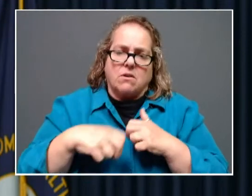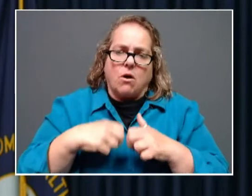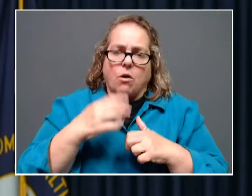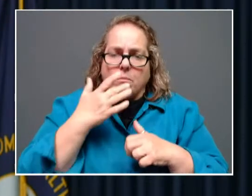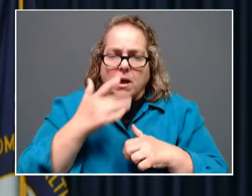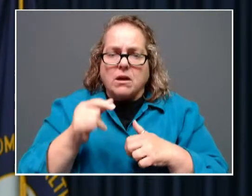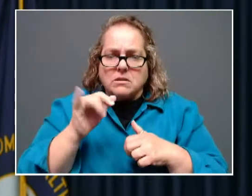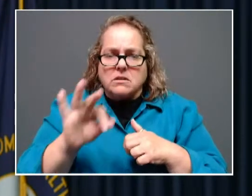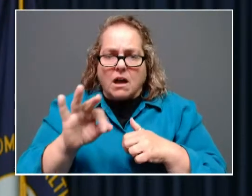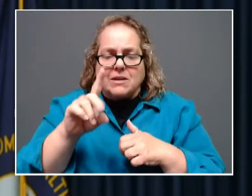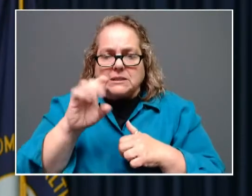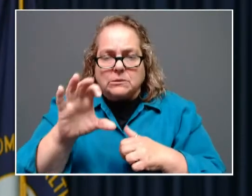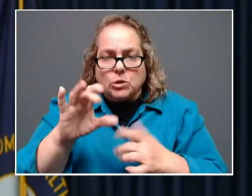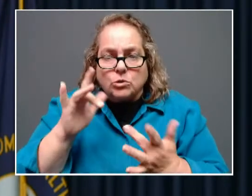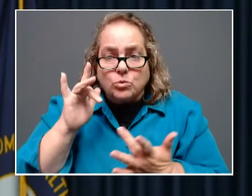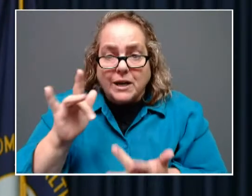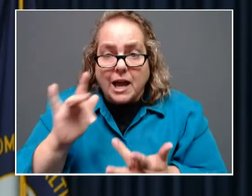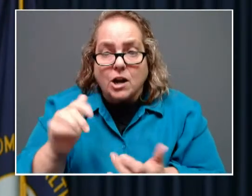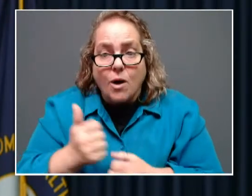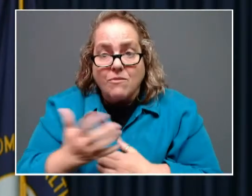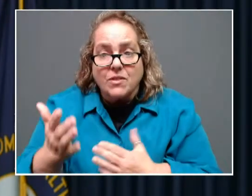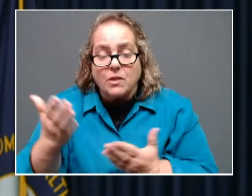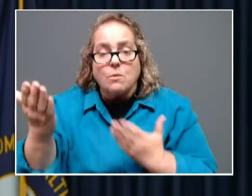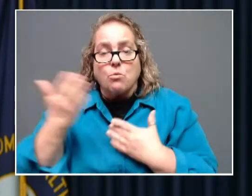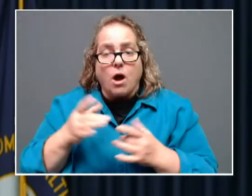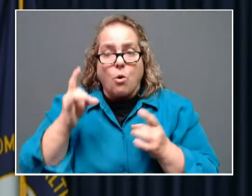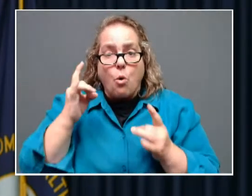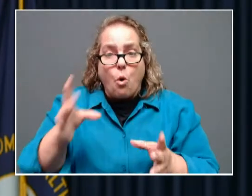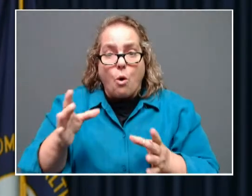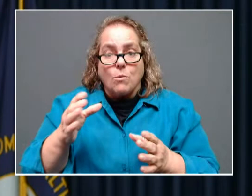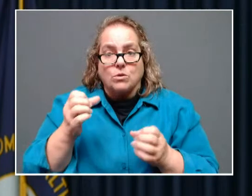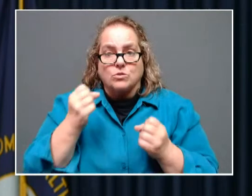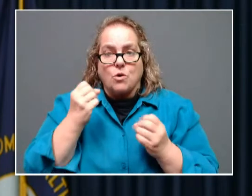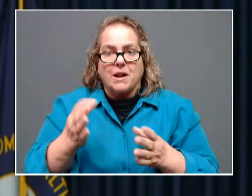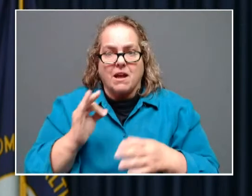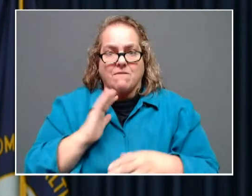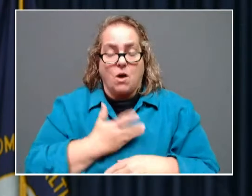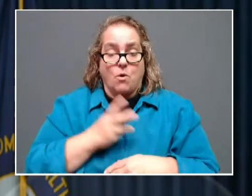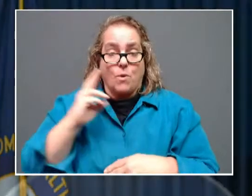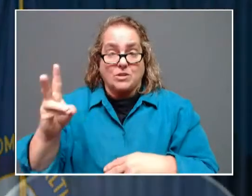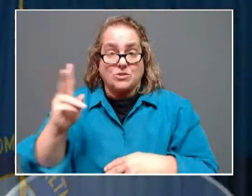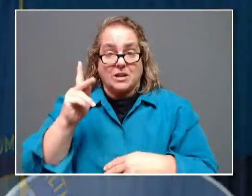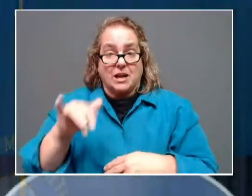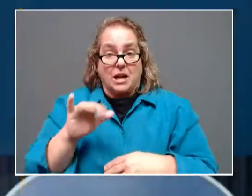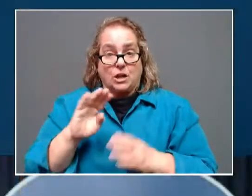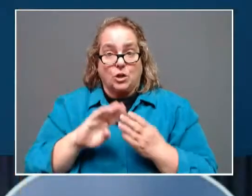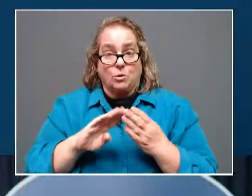December tornadoes that brought devastation to so many of our Western Kentucky communities.